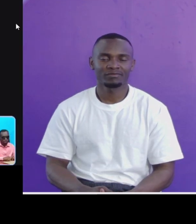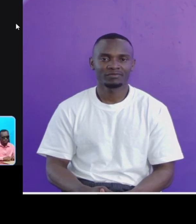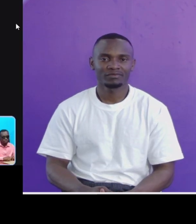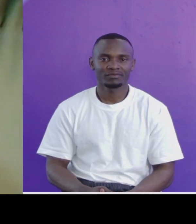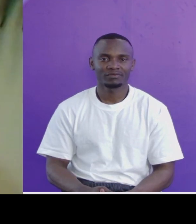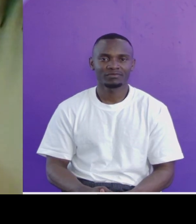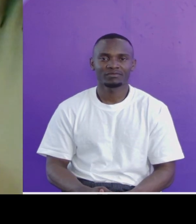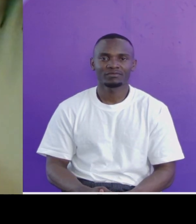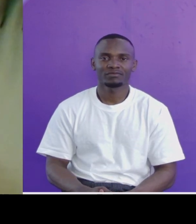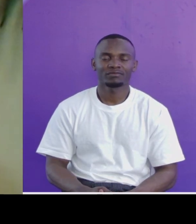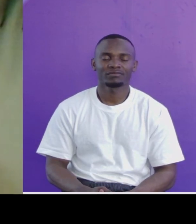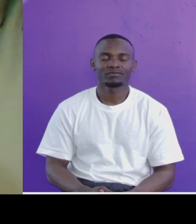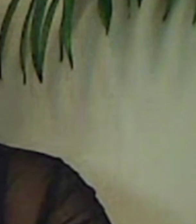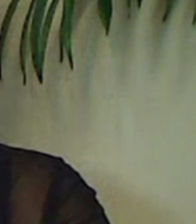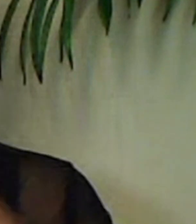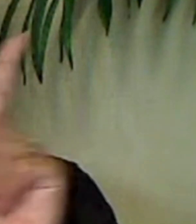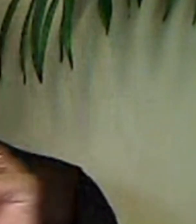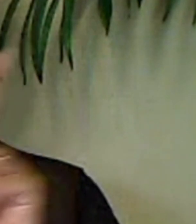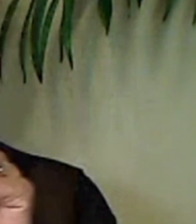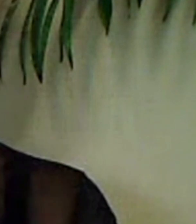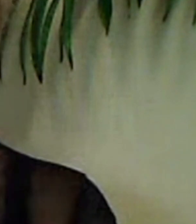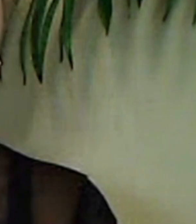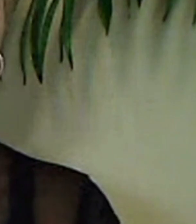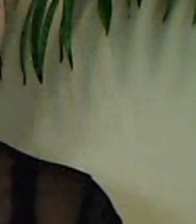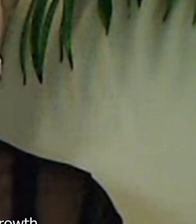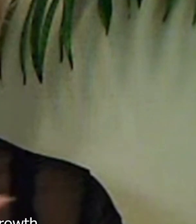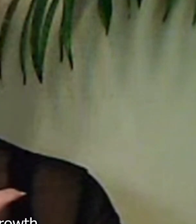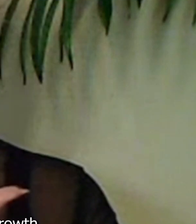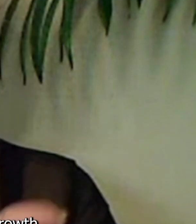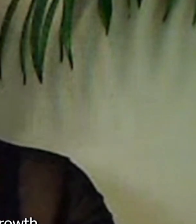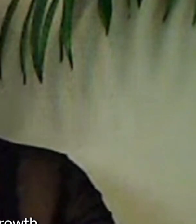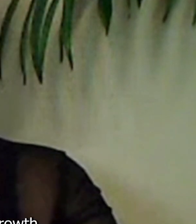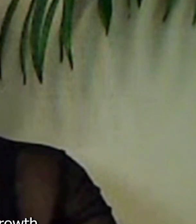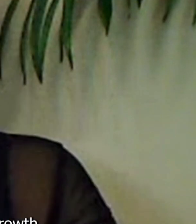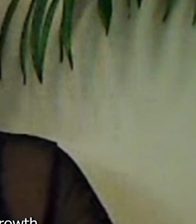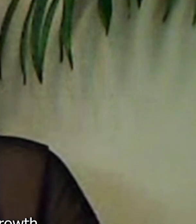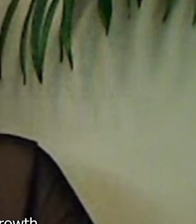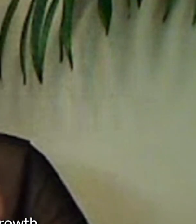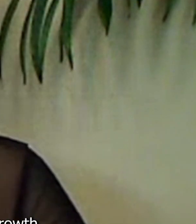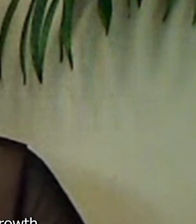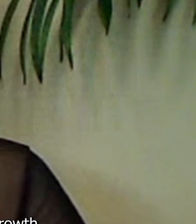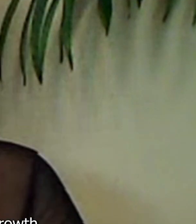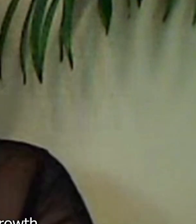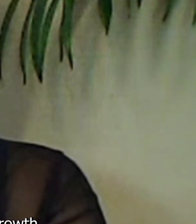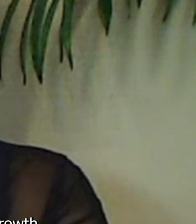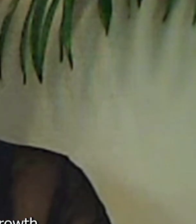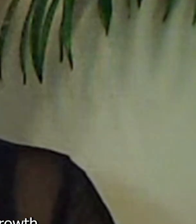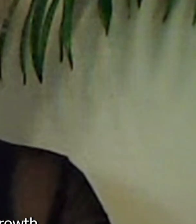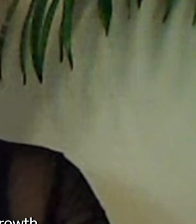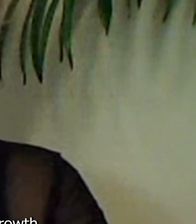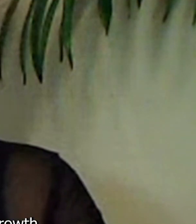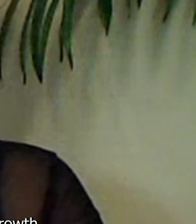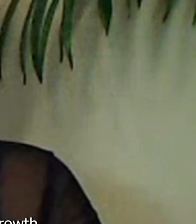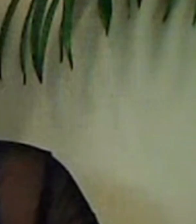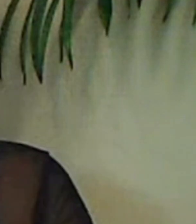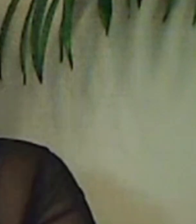Carol, as Being deaf is not a limitation. That is my personal growth and